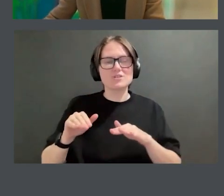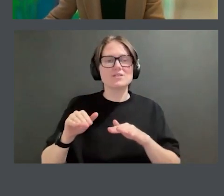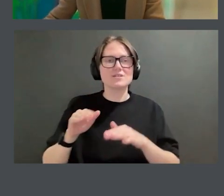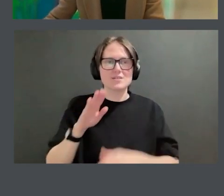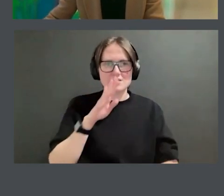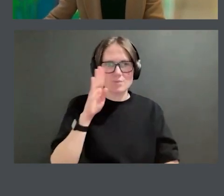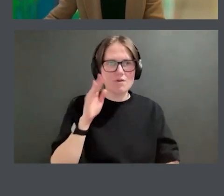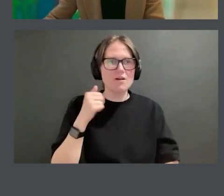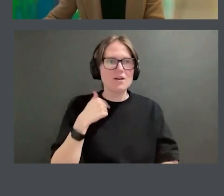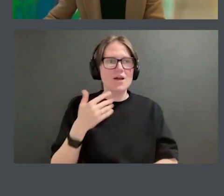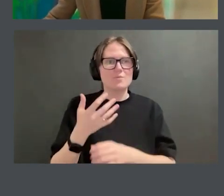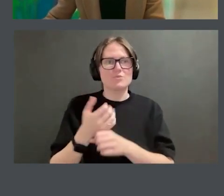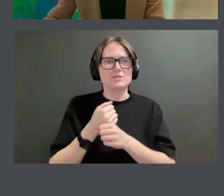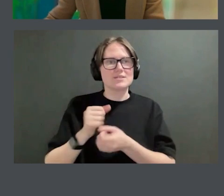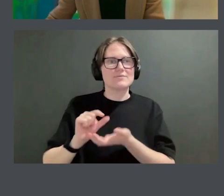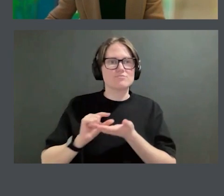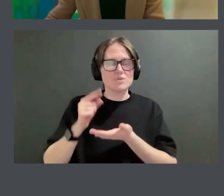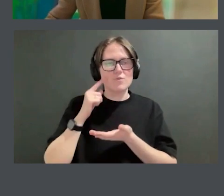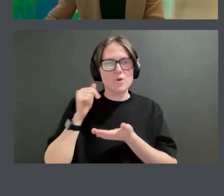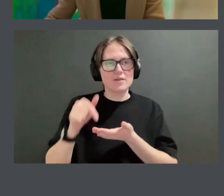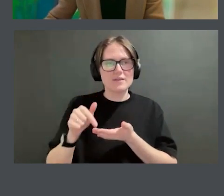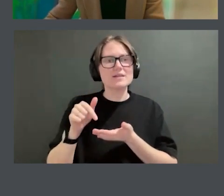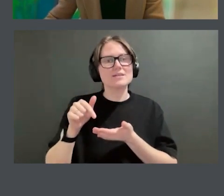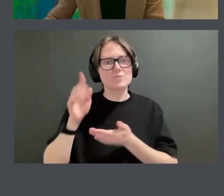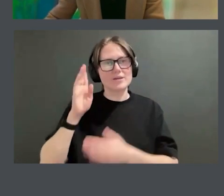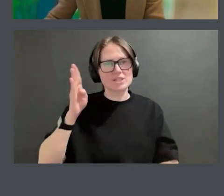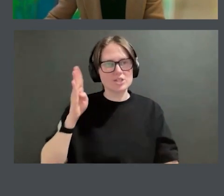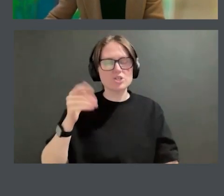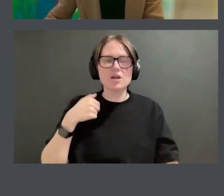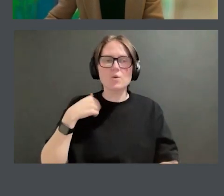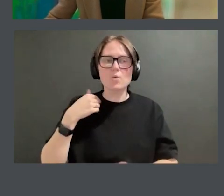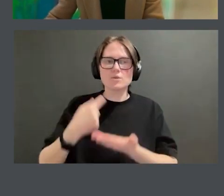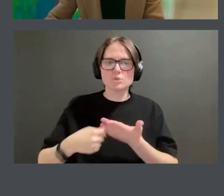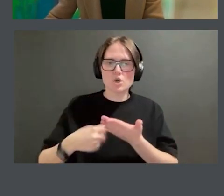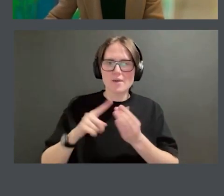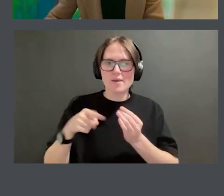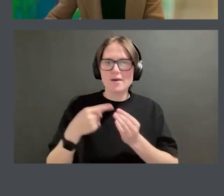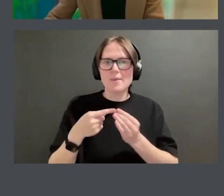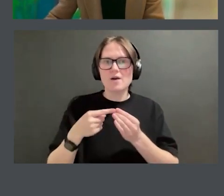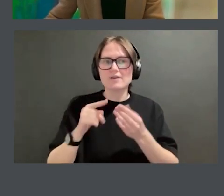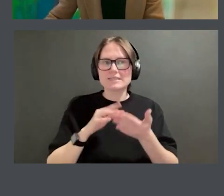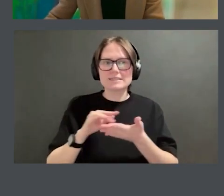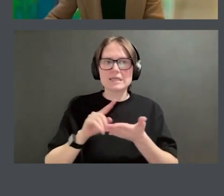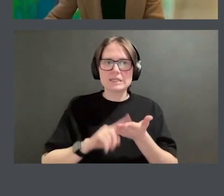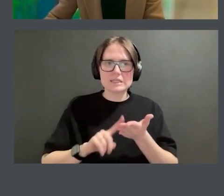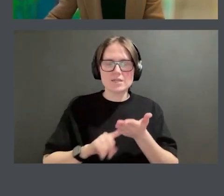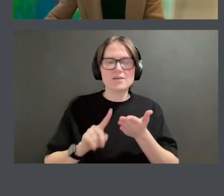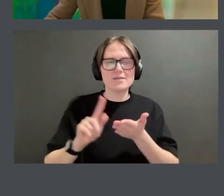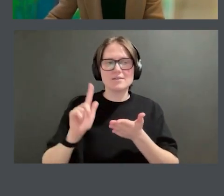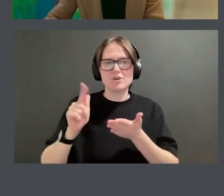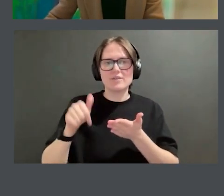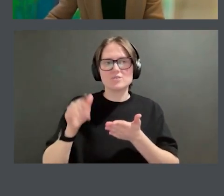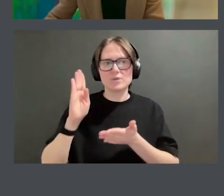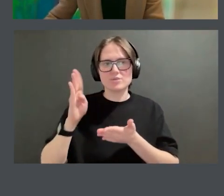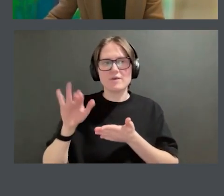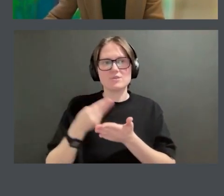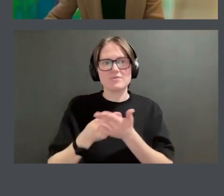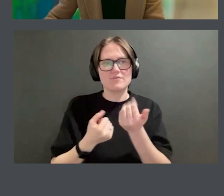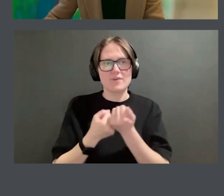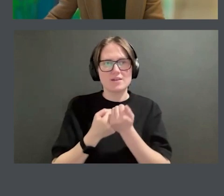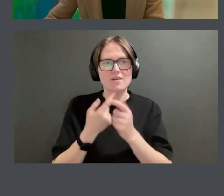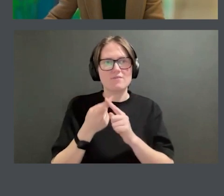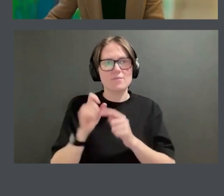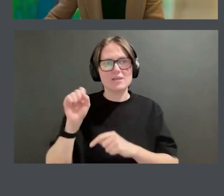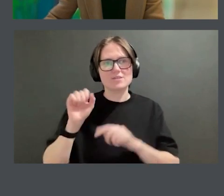an honorarium for this presentation. We will be talking about a study later on in the presentation, which was funded by the Seattle Children's